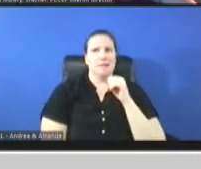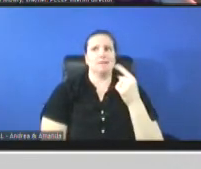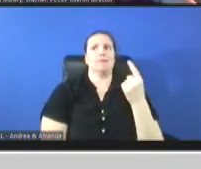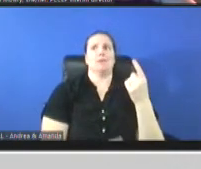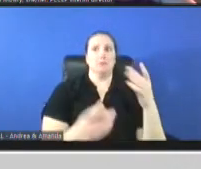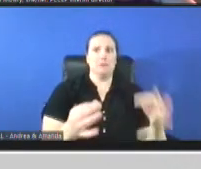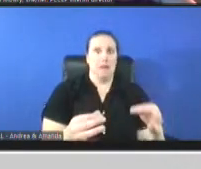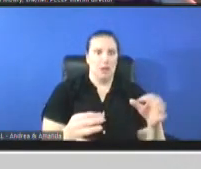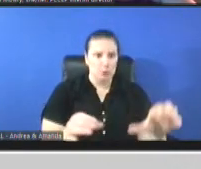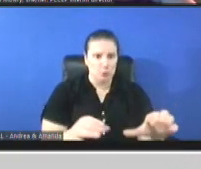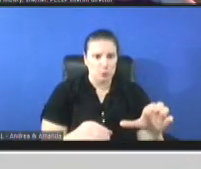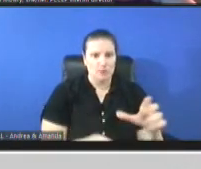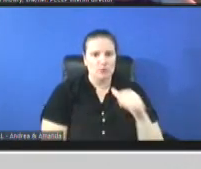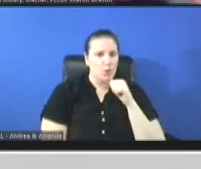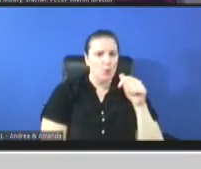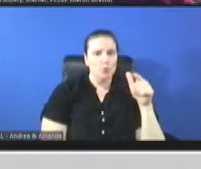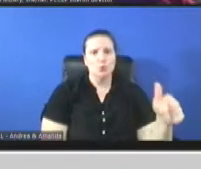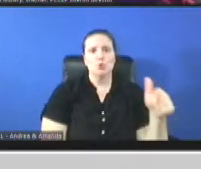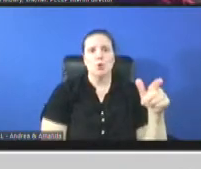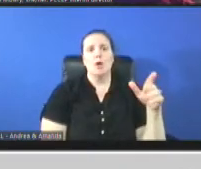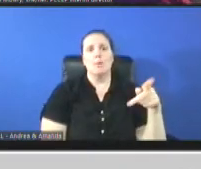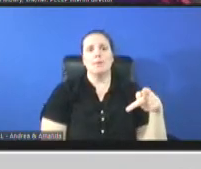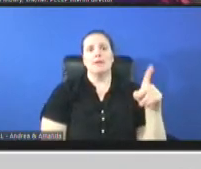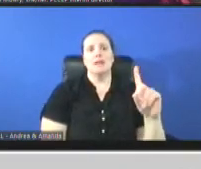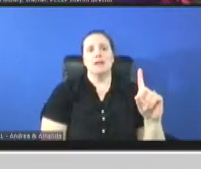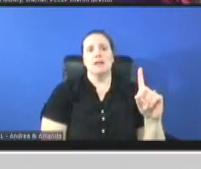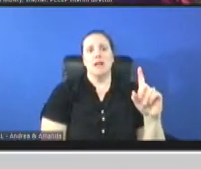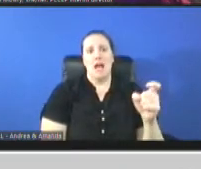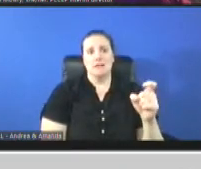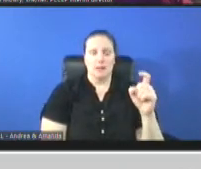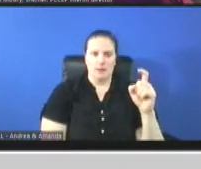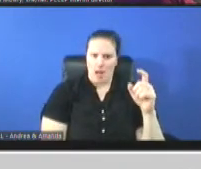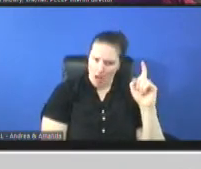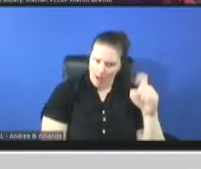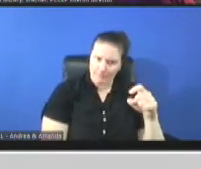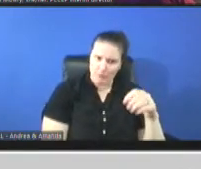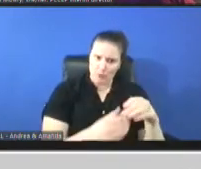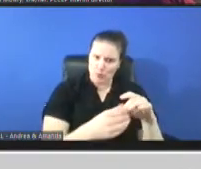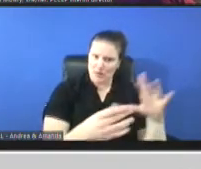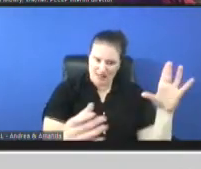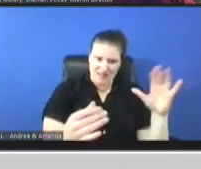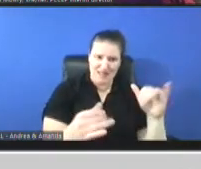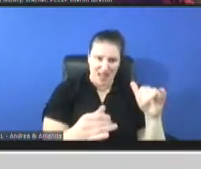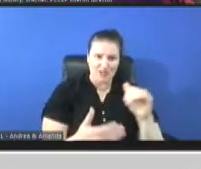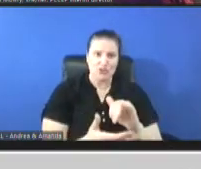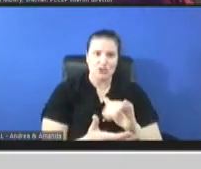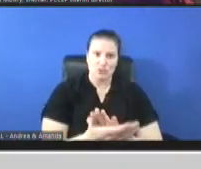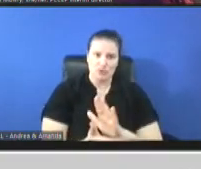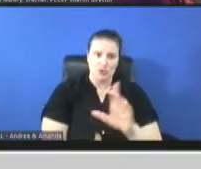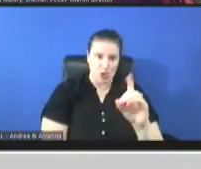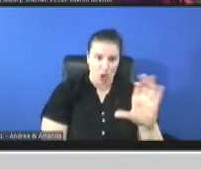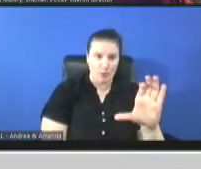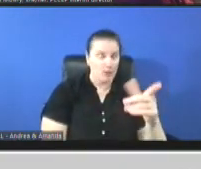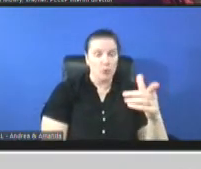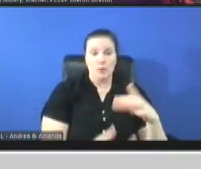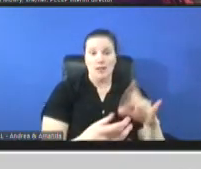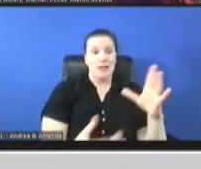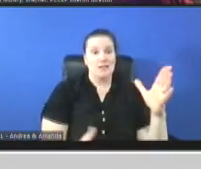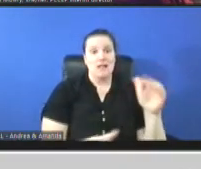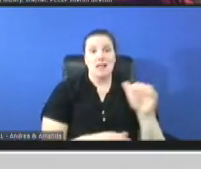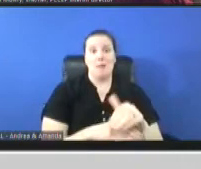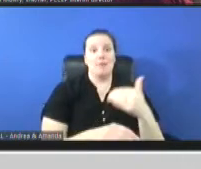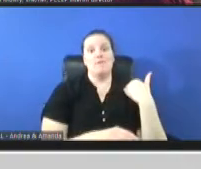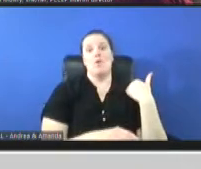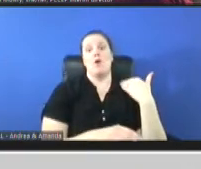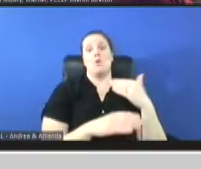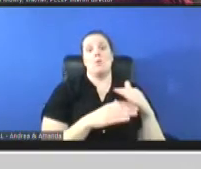to do. Don't Shoot PDX made you have to release that document. And you released it the night before weekend,